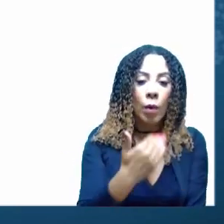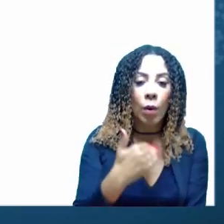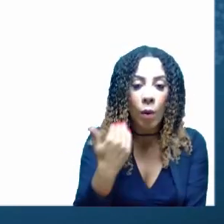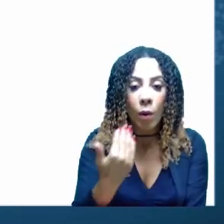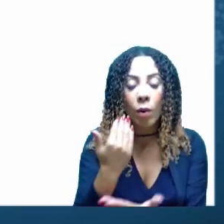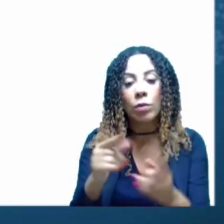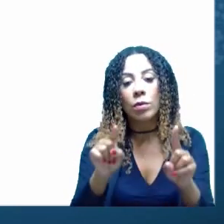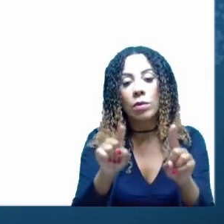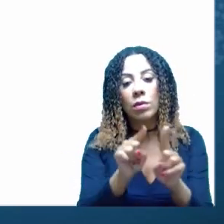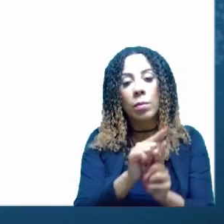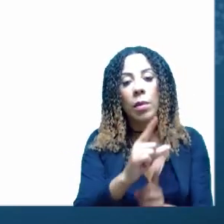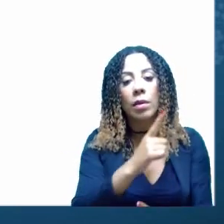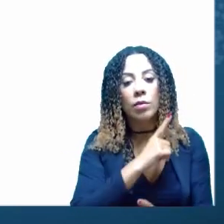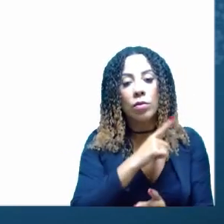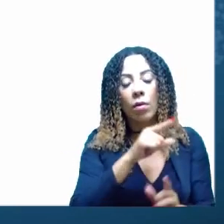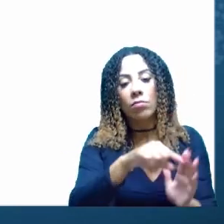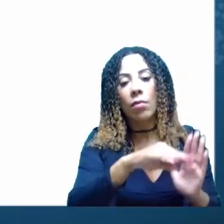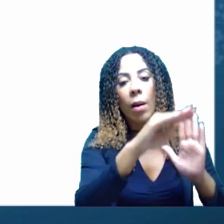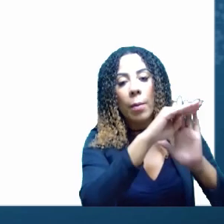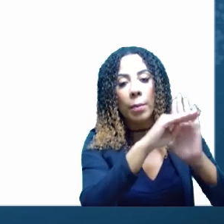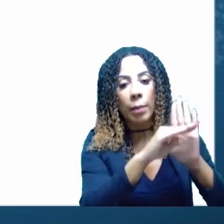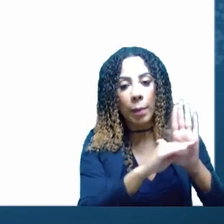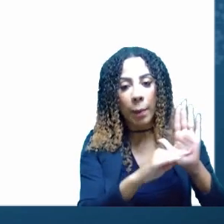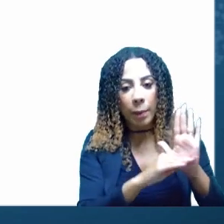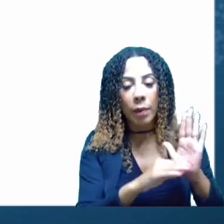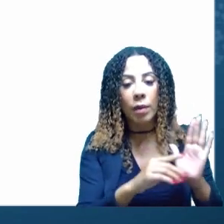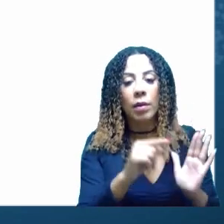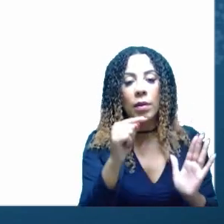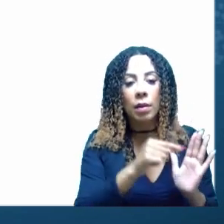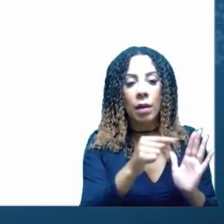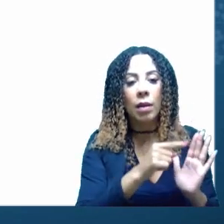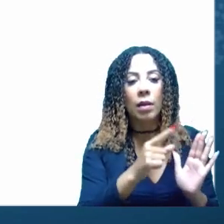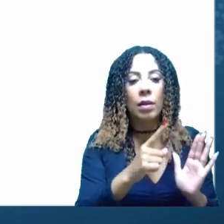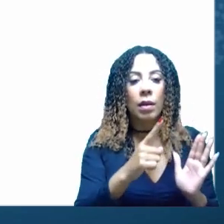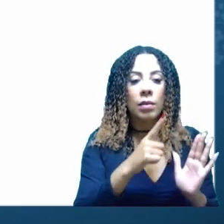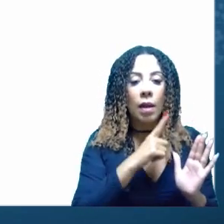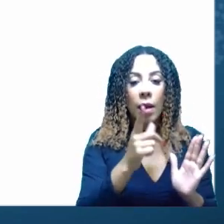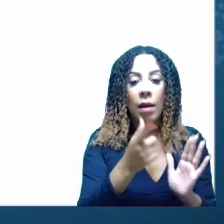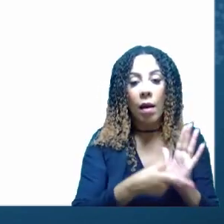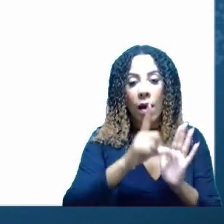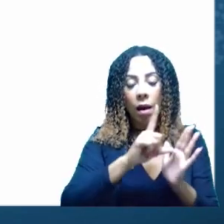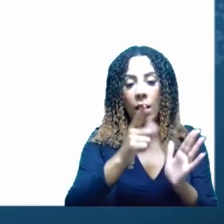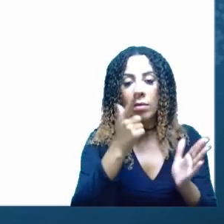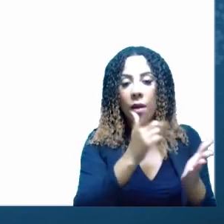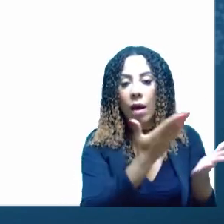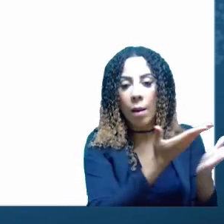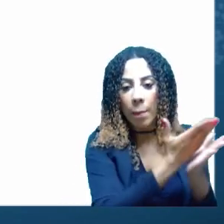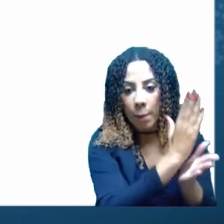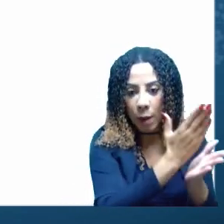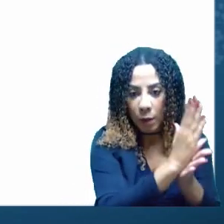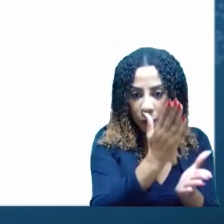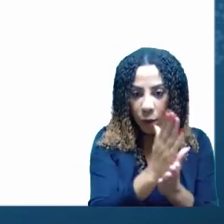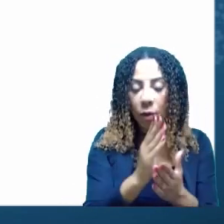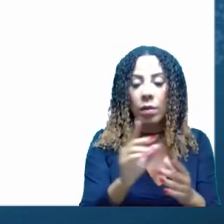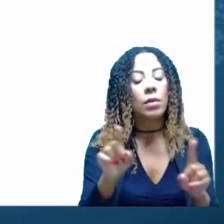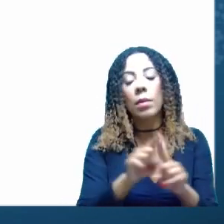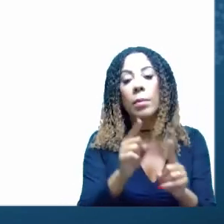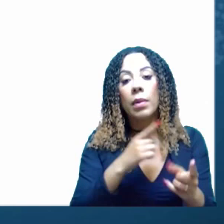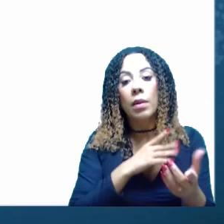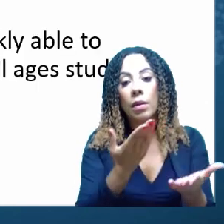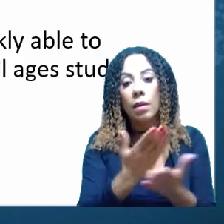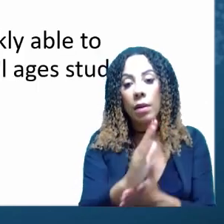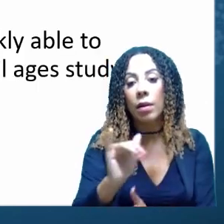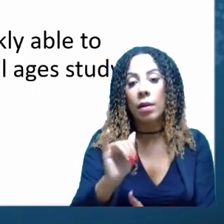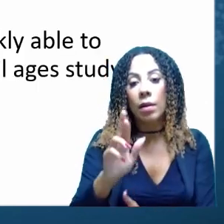a pre-approved IRB protocol, which all we needed to do was to amend, to change the testing protocol and then the age requirements, but everything